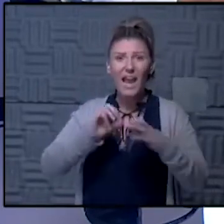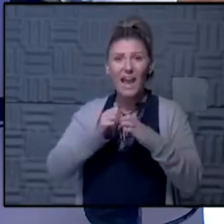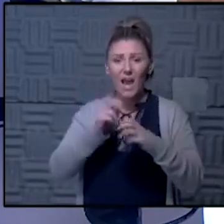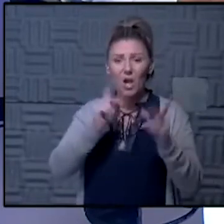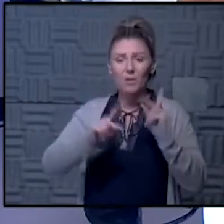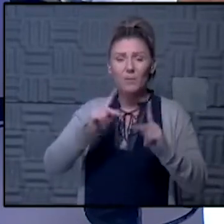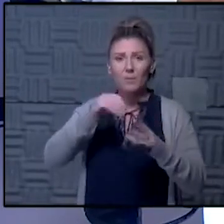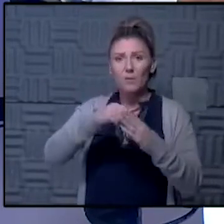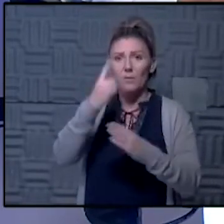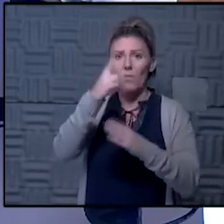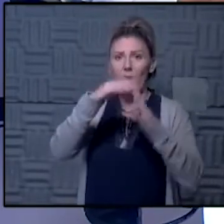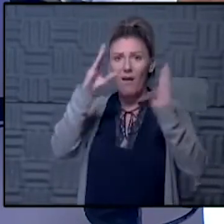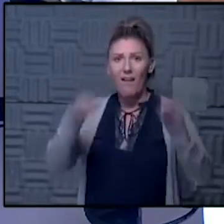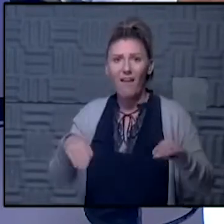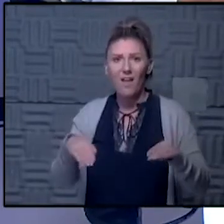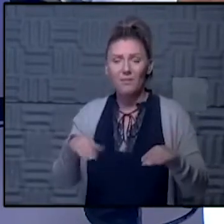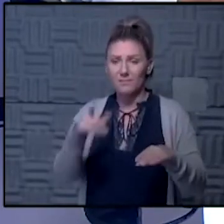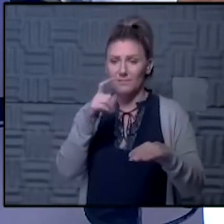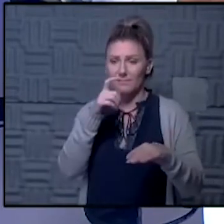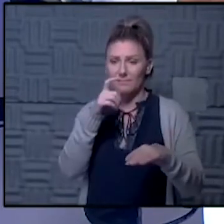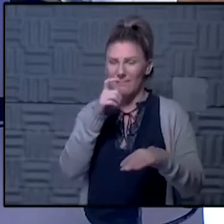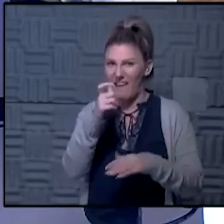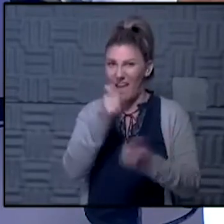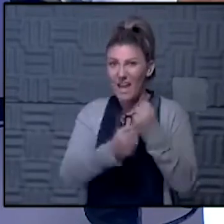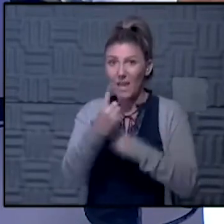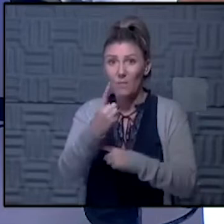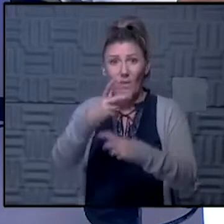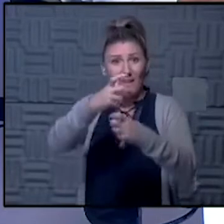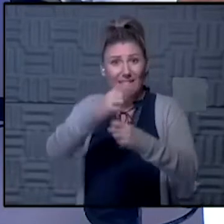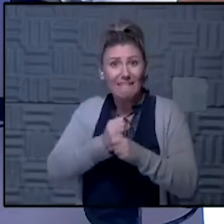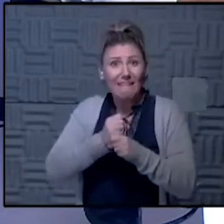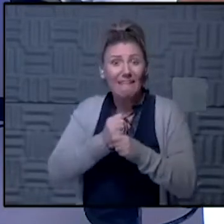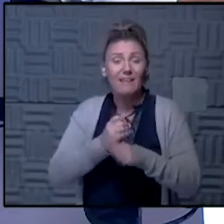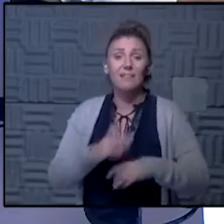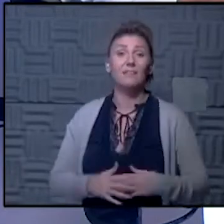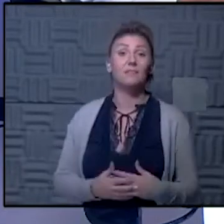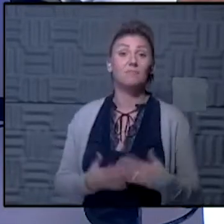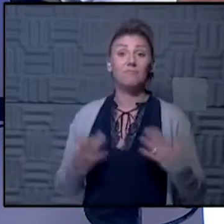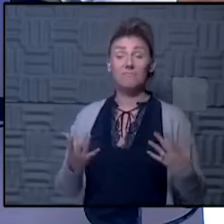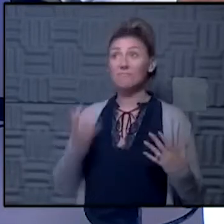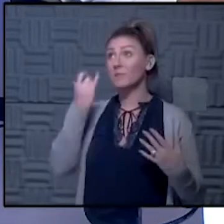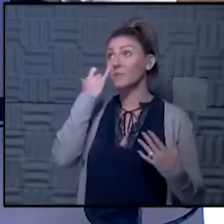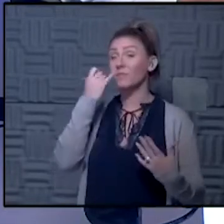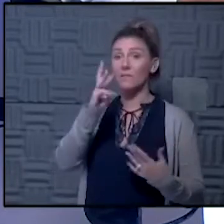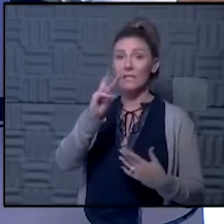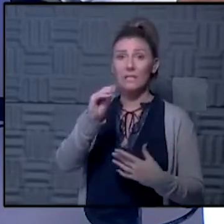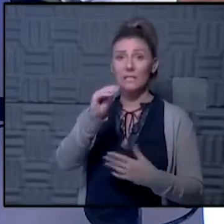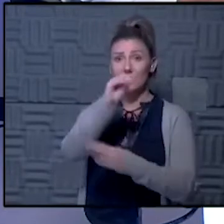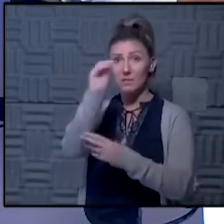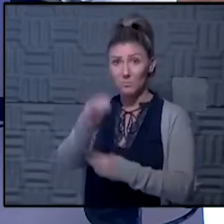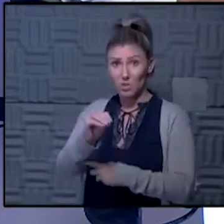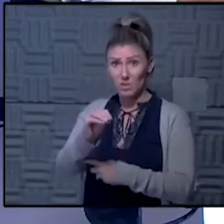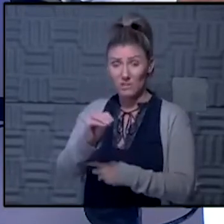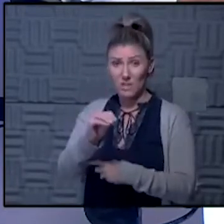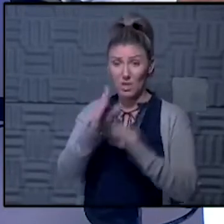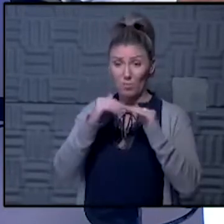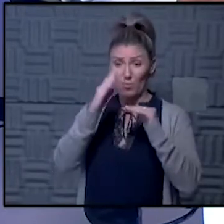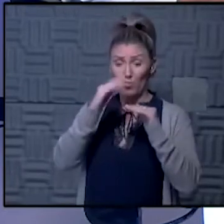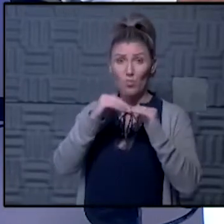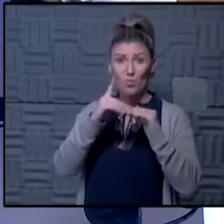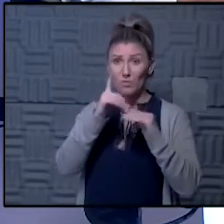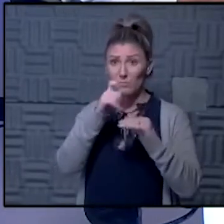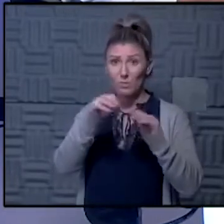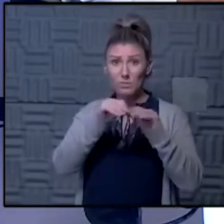in a household don't necessarily everyone get them? And if 60% or greater don't spread within